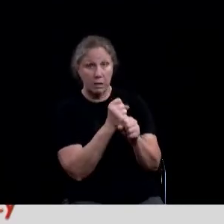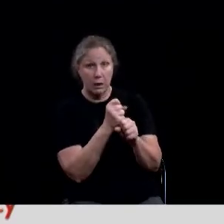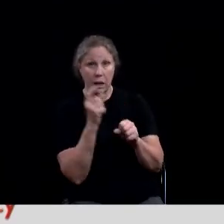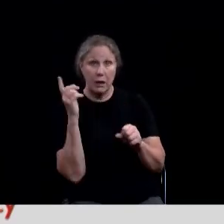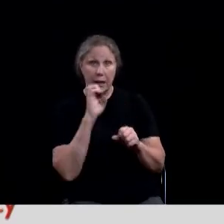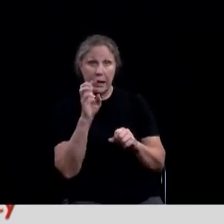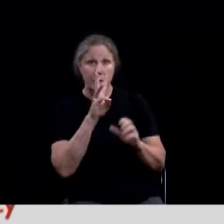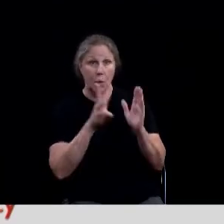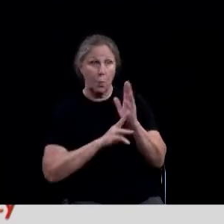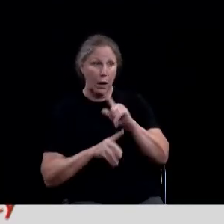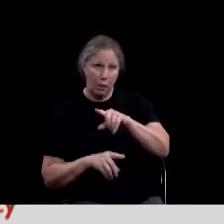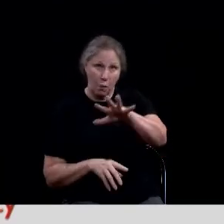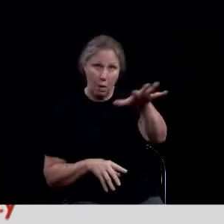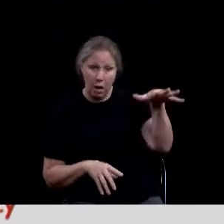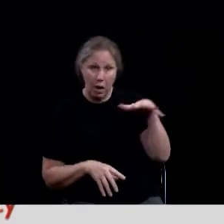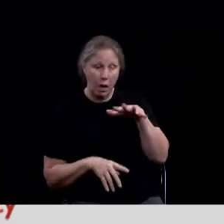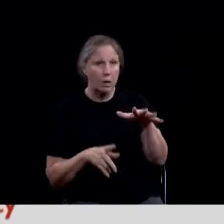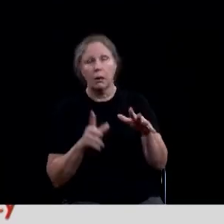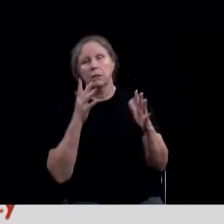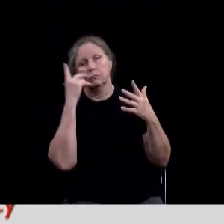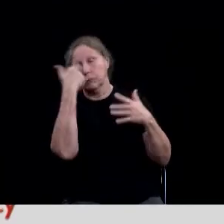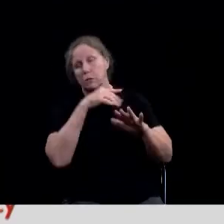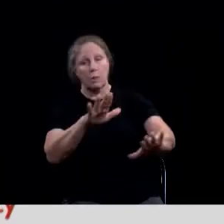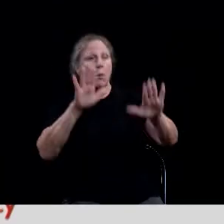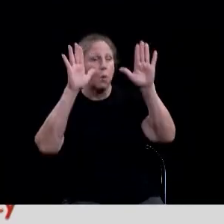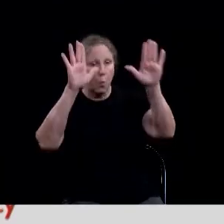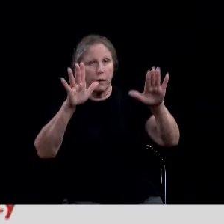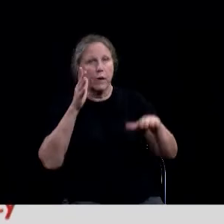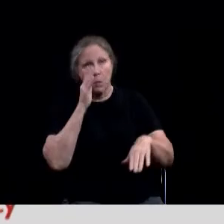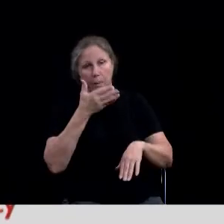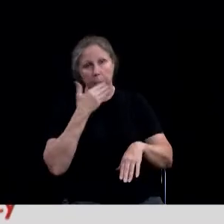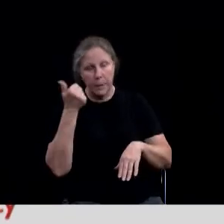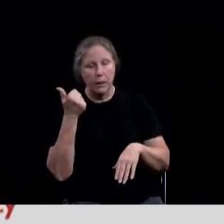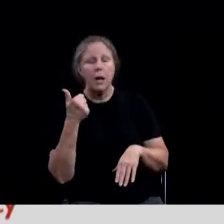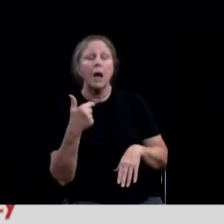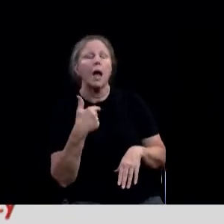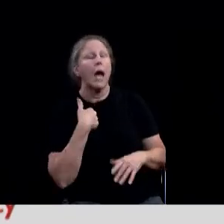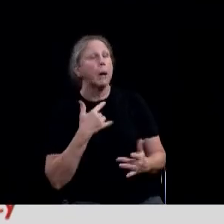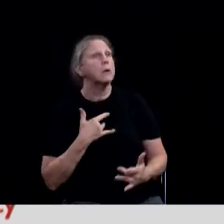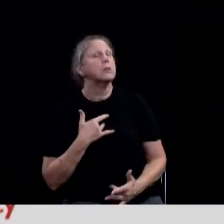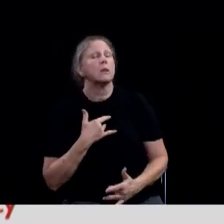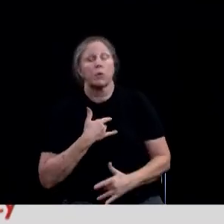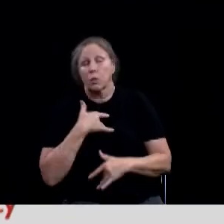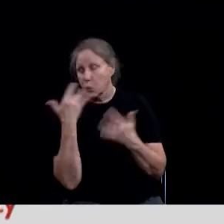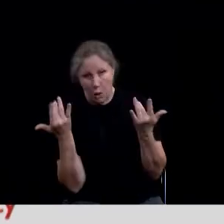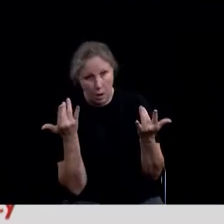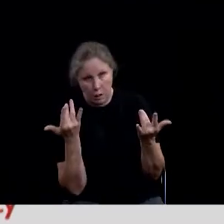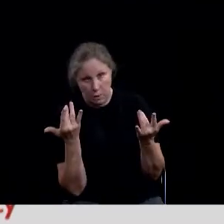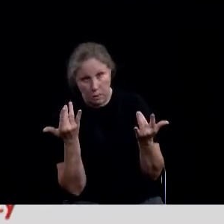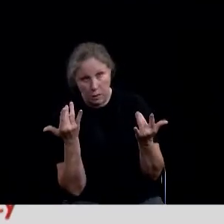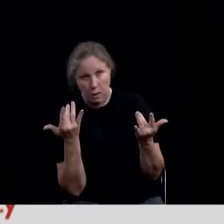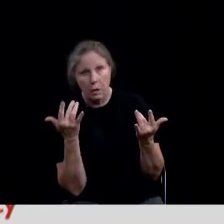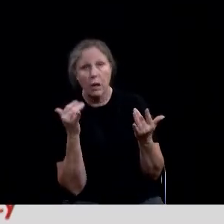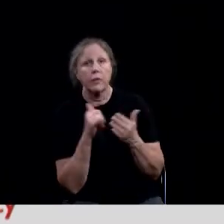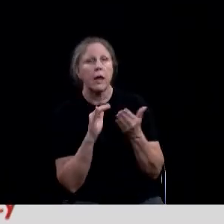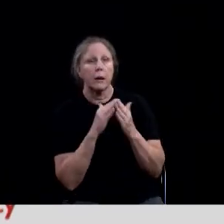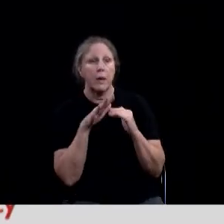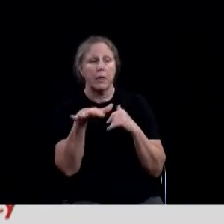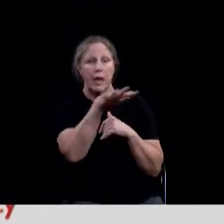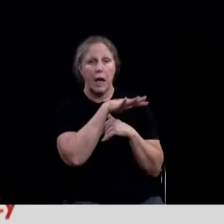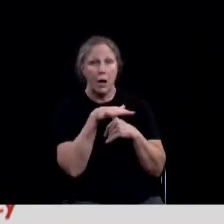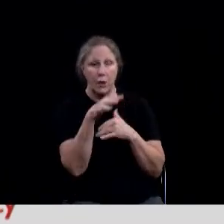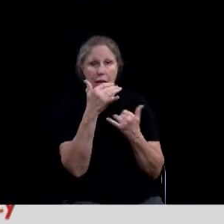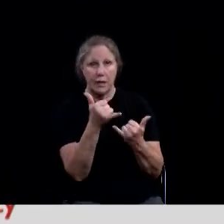will be that, I am thrilled that the community there, the people that live there currently, the people that will continue to live there, get a chance